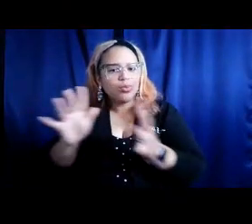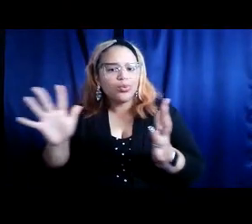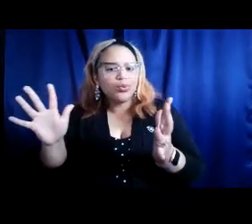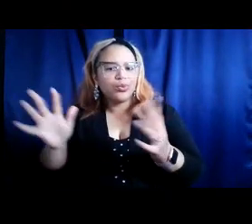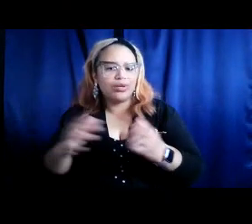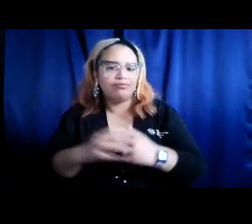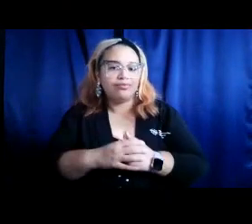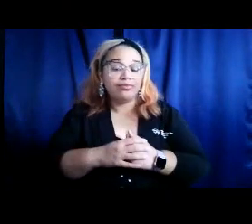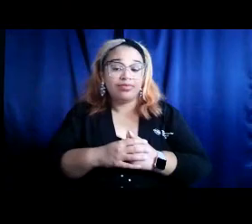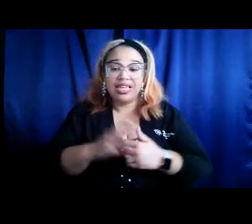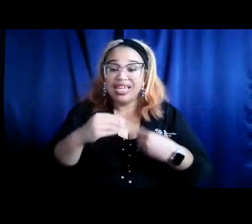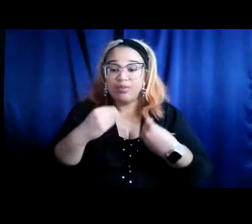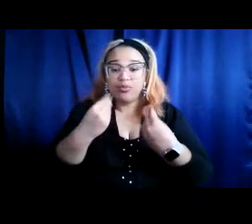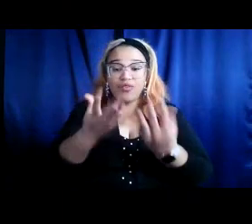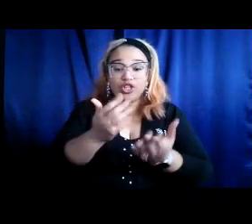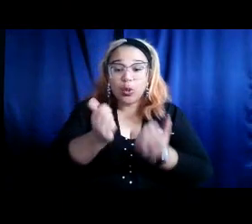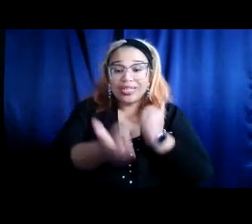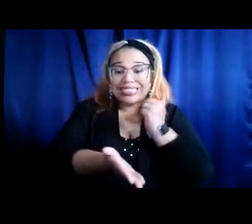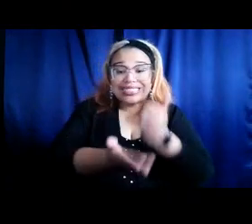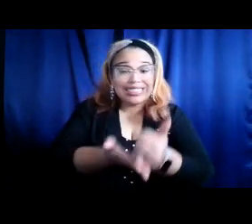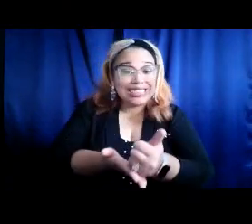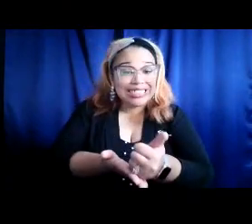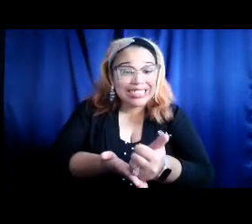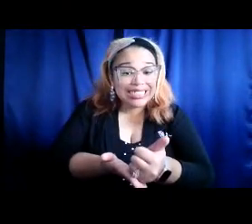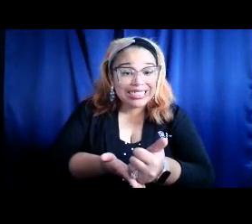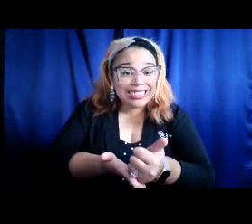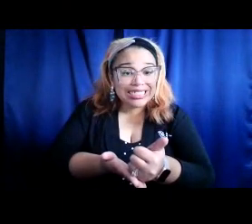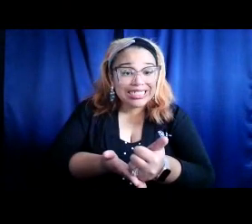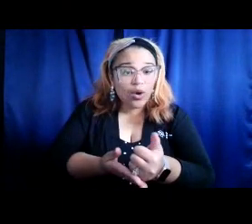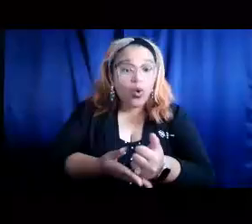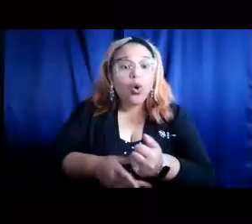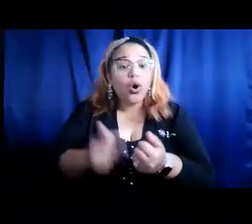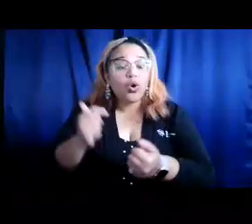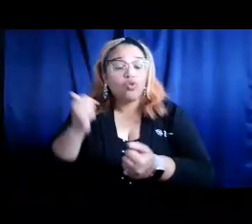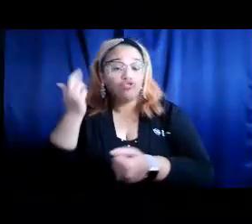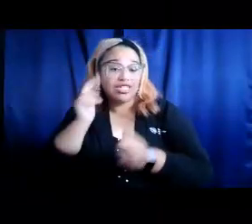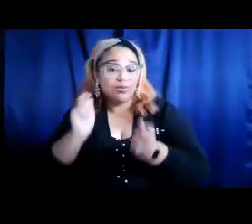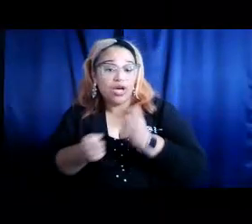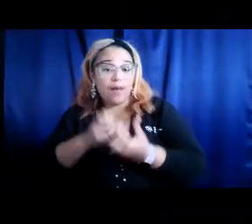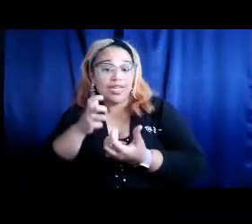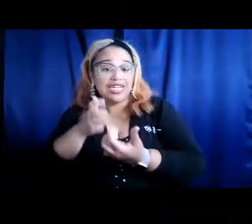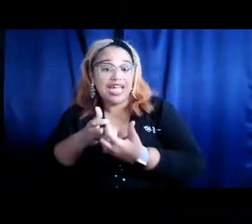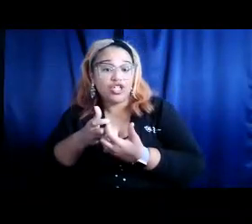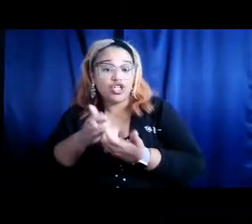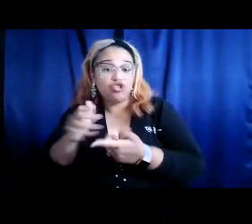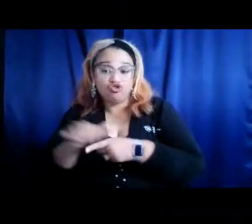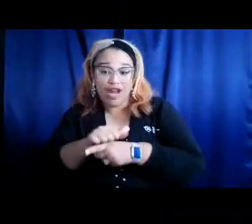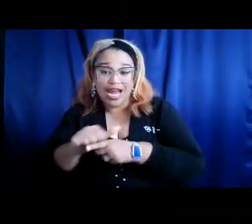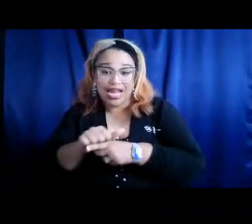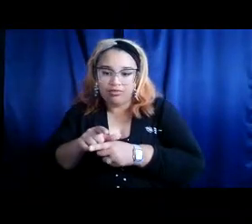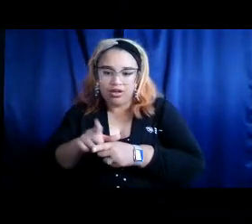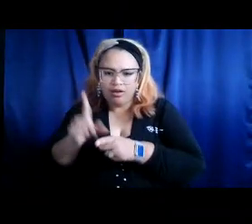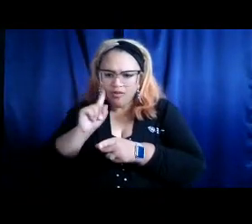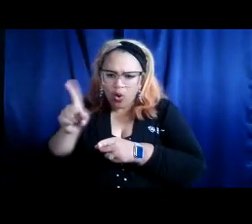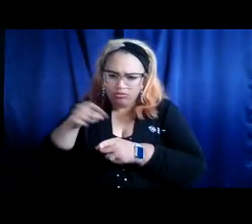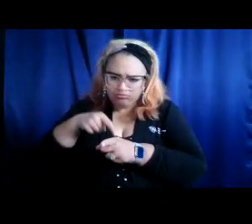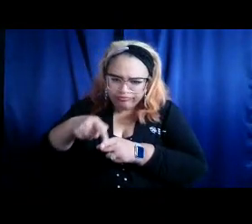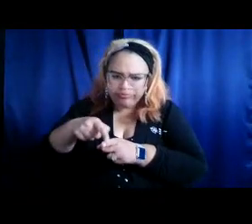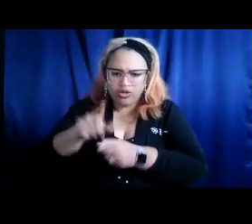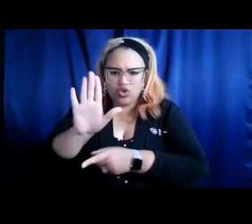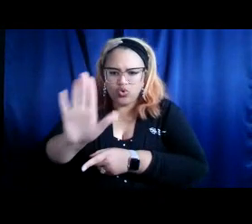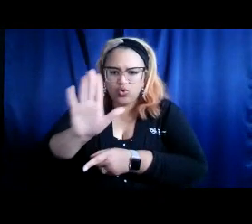offer disability awareness training that's tailored to your particular workforce. These partnerships will help ensure that your hiring process